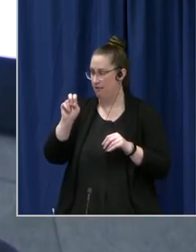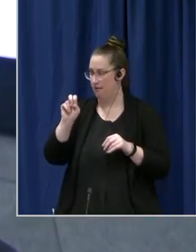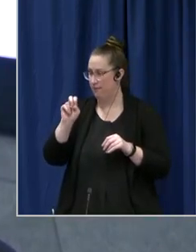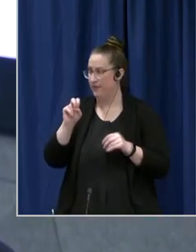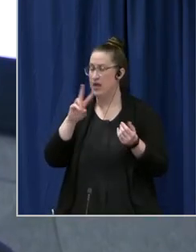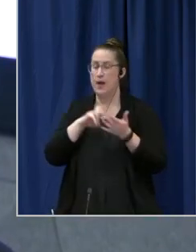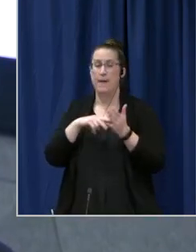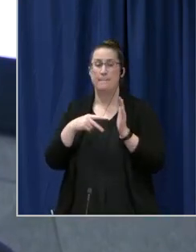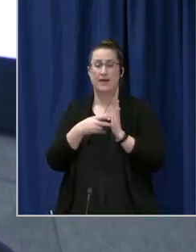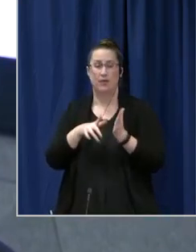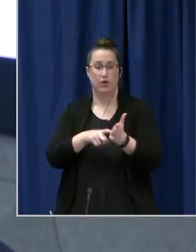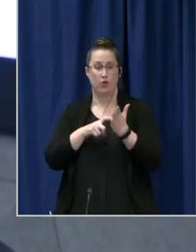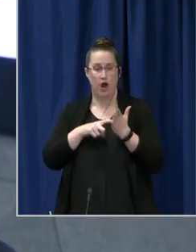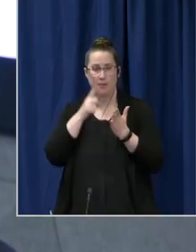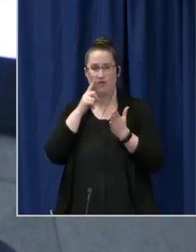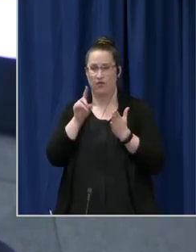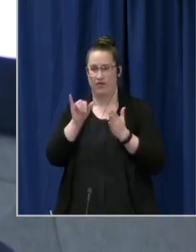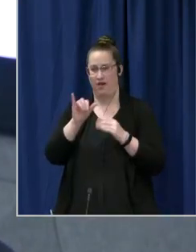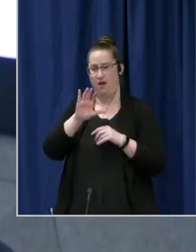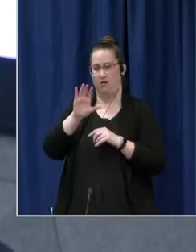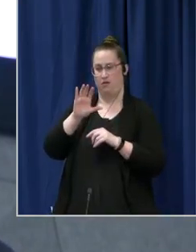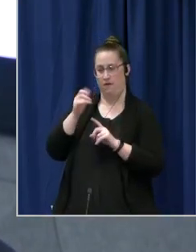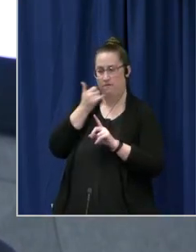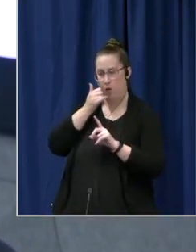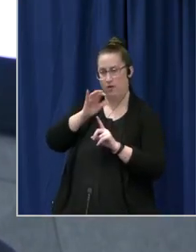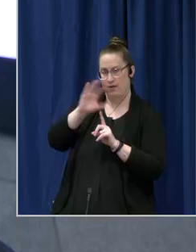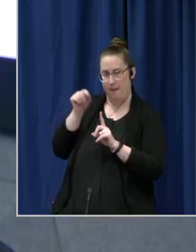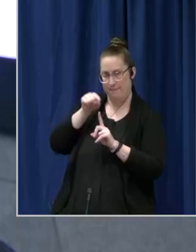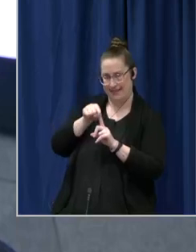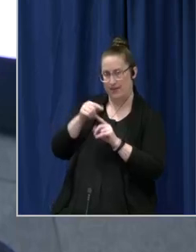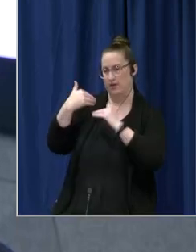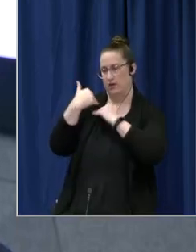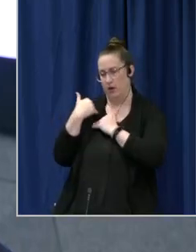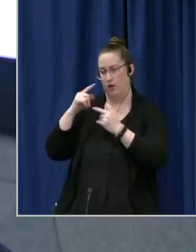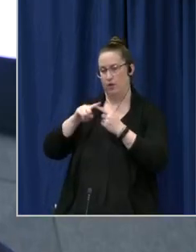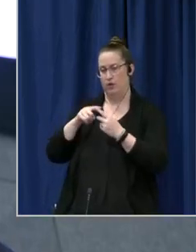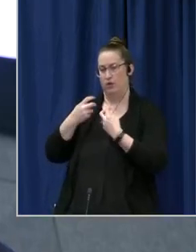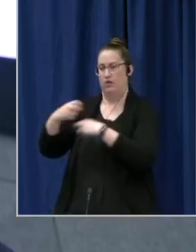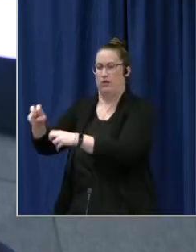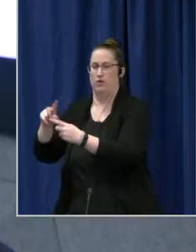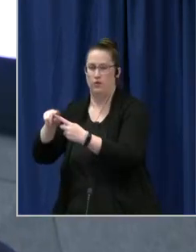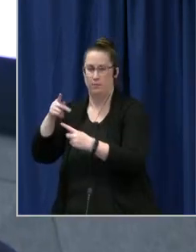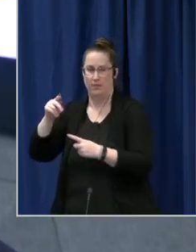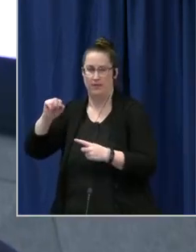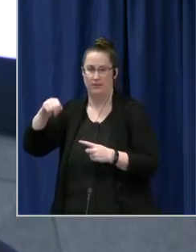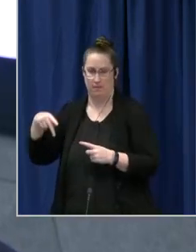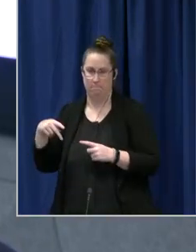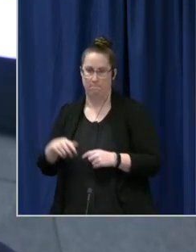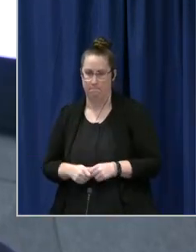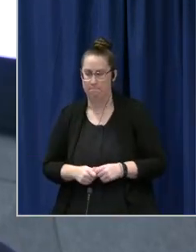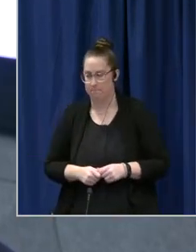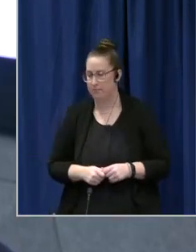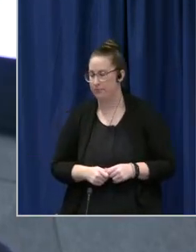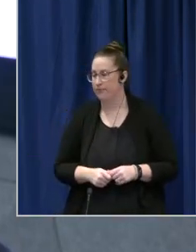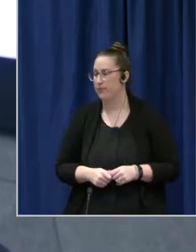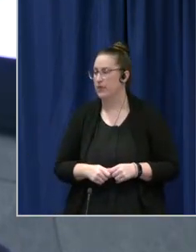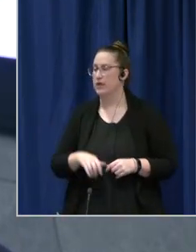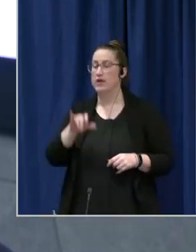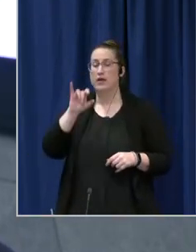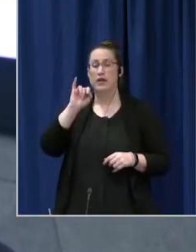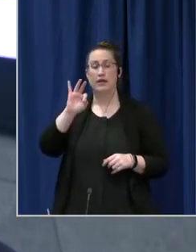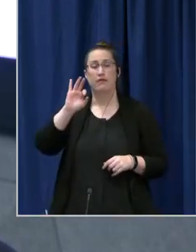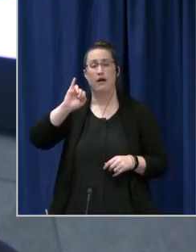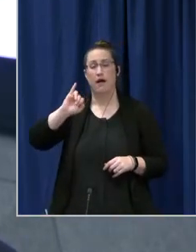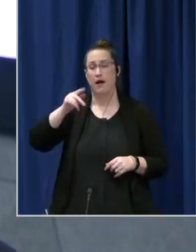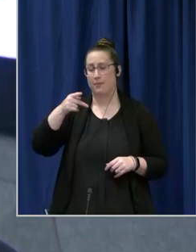the requirements for the underlying provider, that is the telecom provider or VoIP provider, would apply. If the